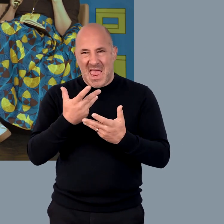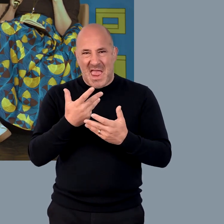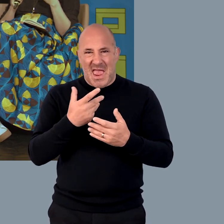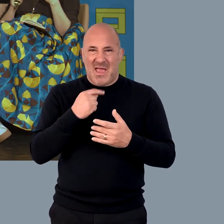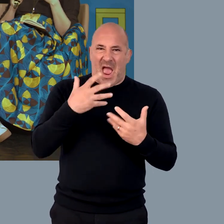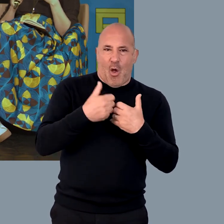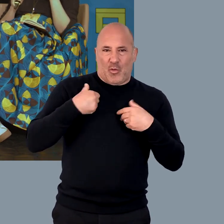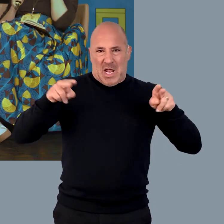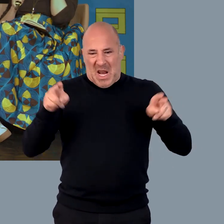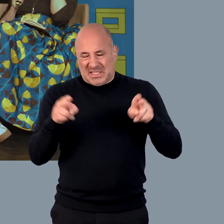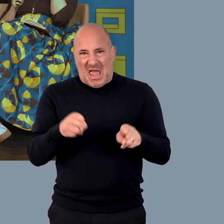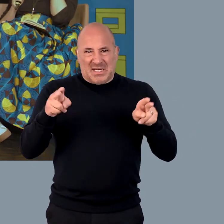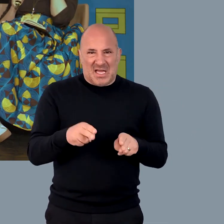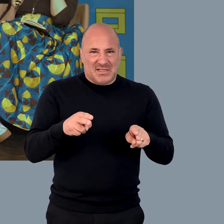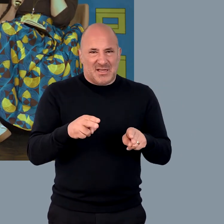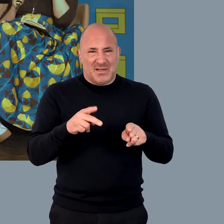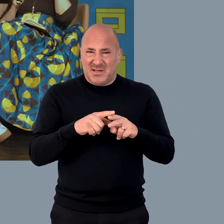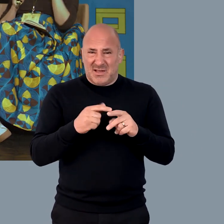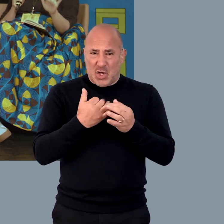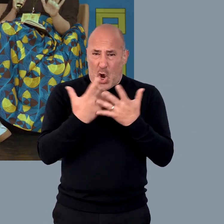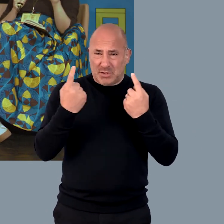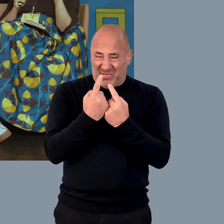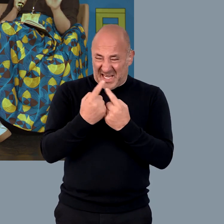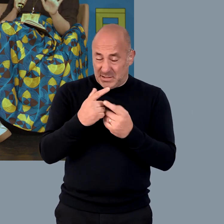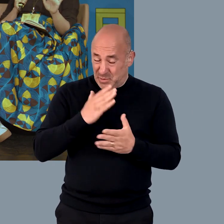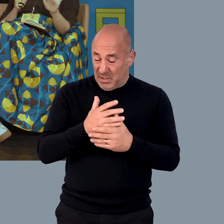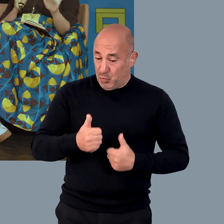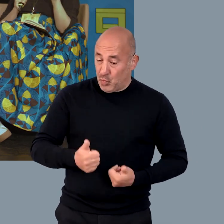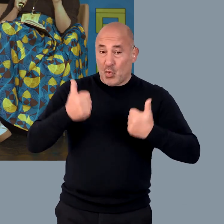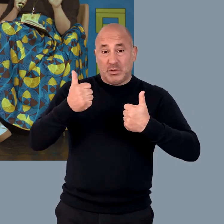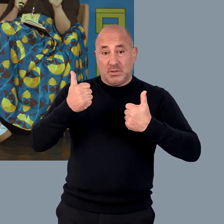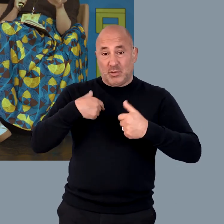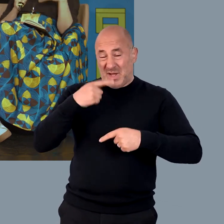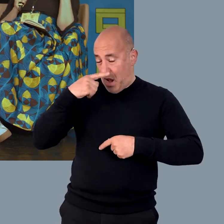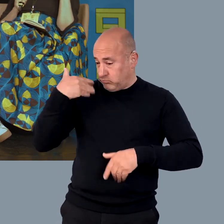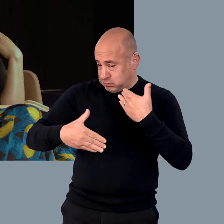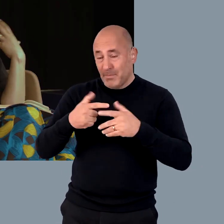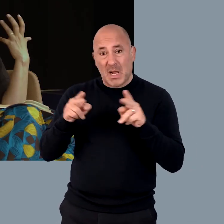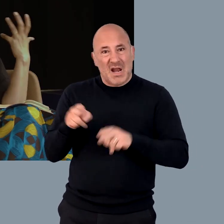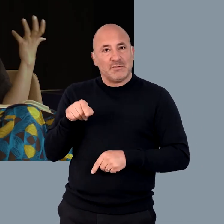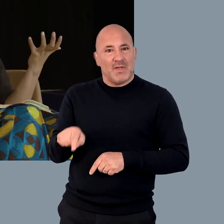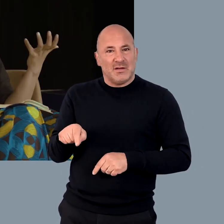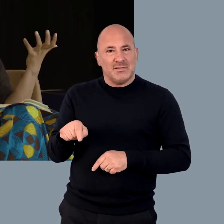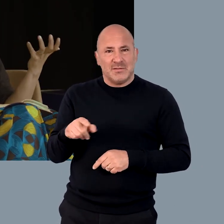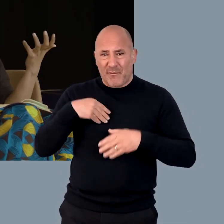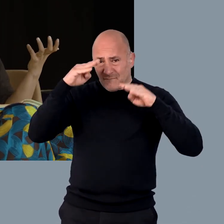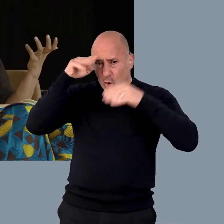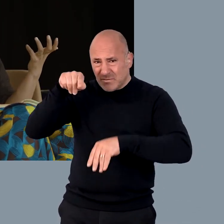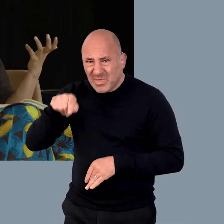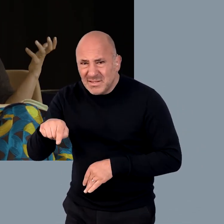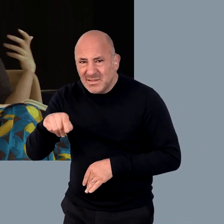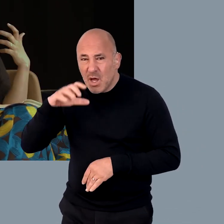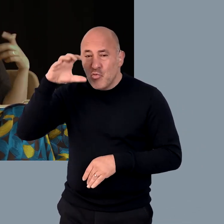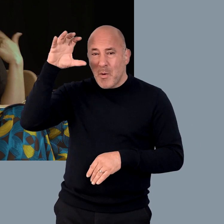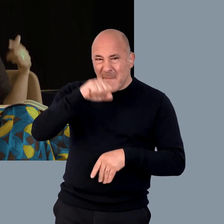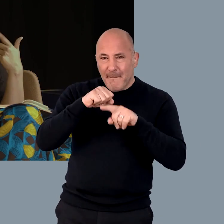talk about environmental responsibility, not always talking about we will reduce our negative impact, because actually there's so much net positive stuff you could